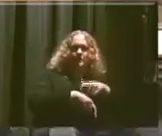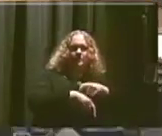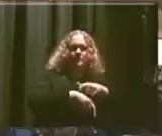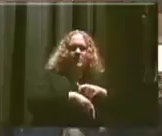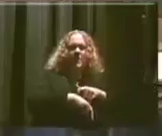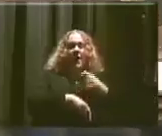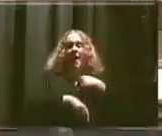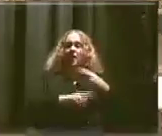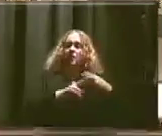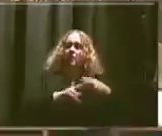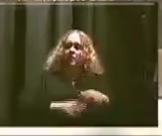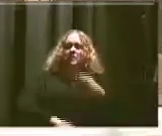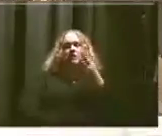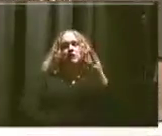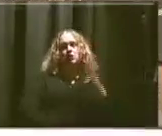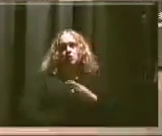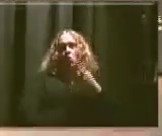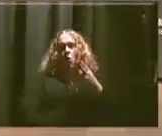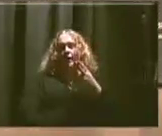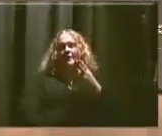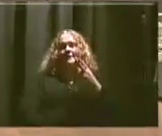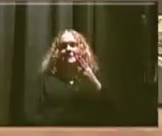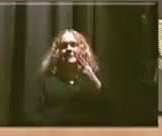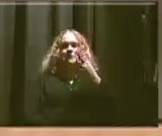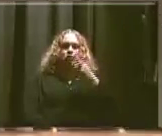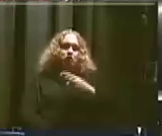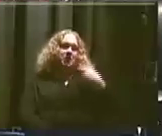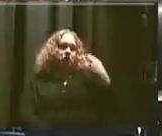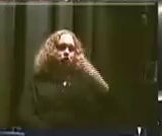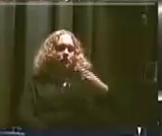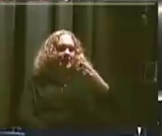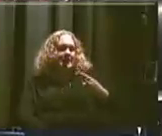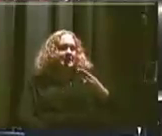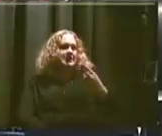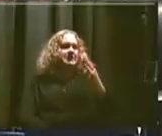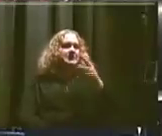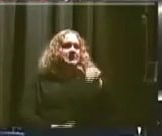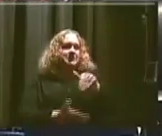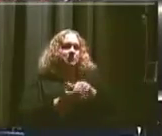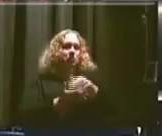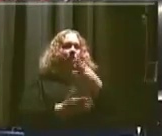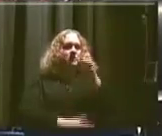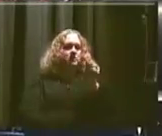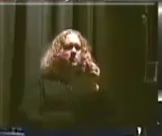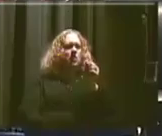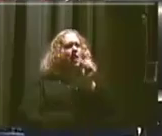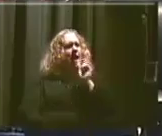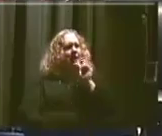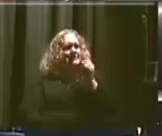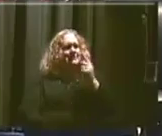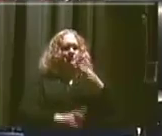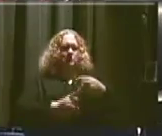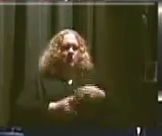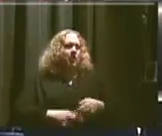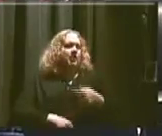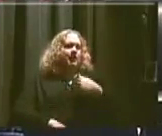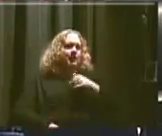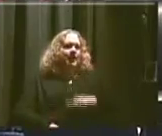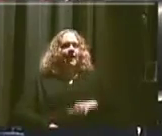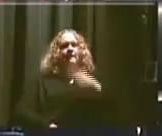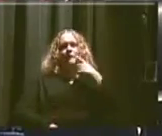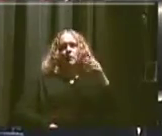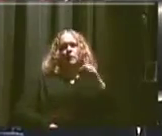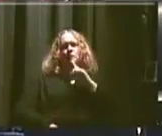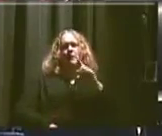historic Central High School for lots of reasons. I am very excited that you're here tonight. I'm very excited that we had school